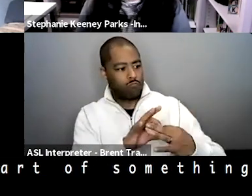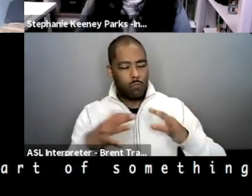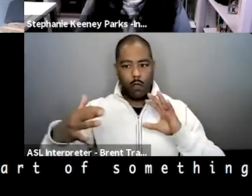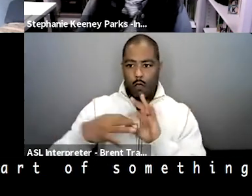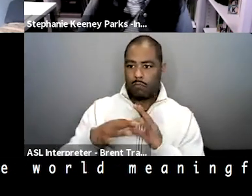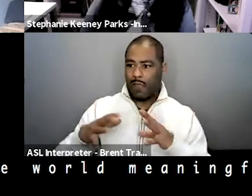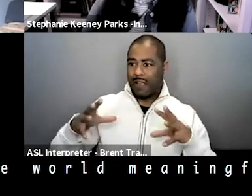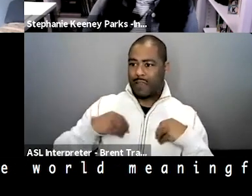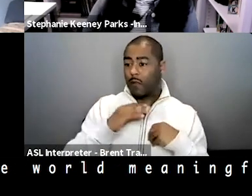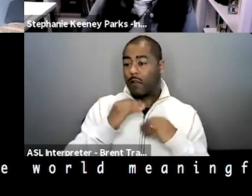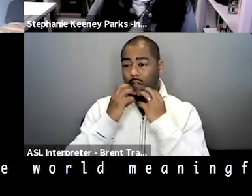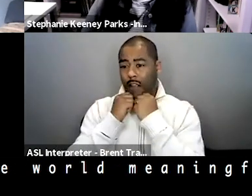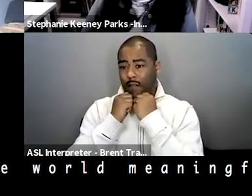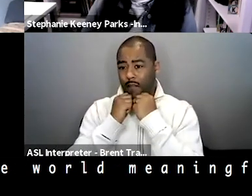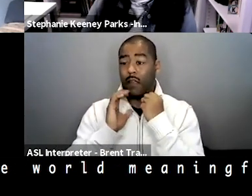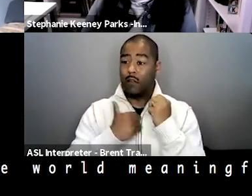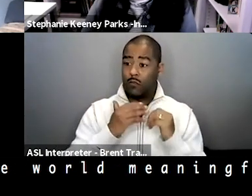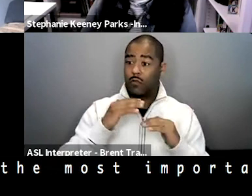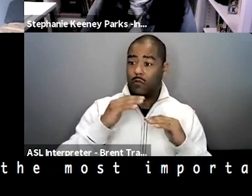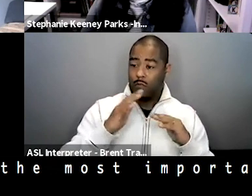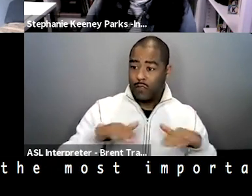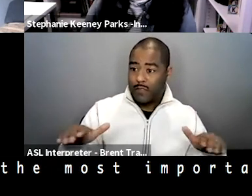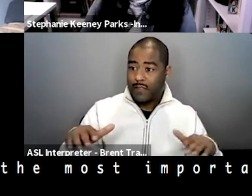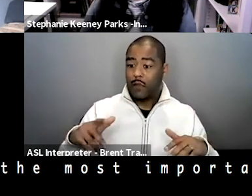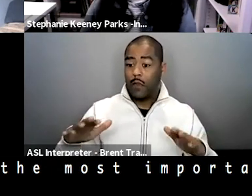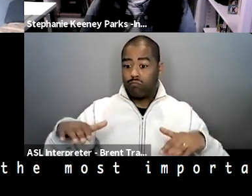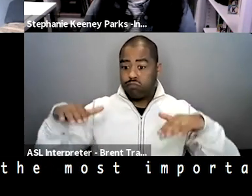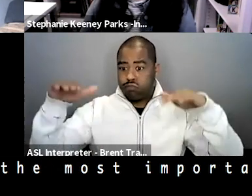grow up to be part of something and find their world meaningful. And